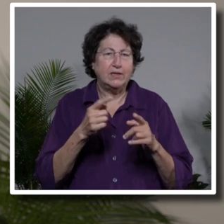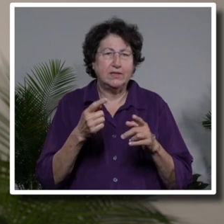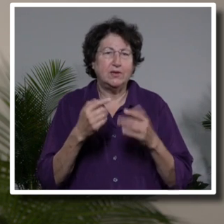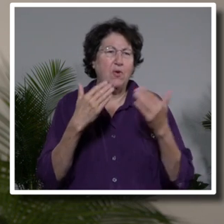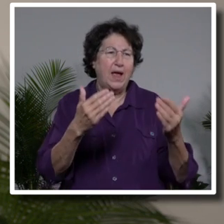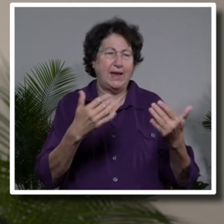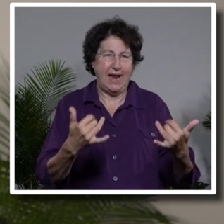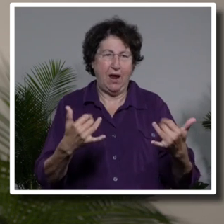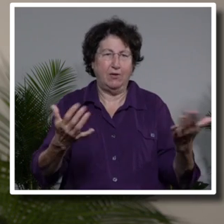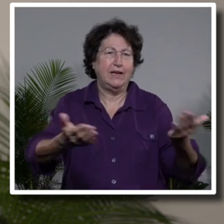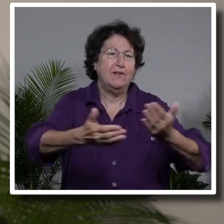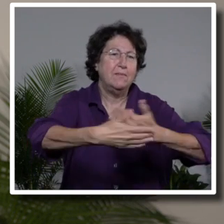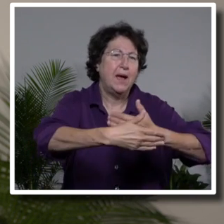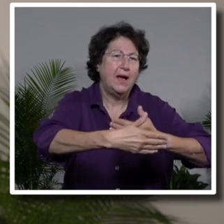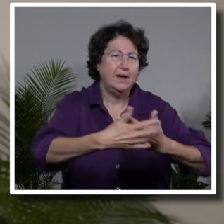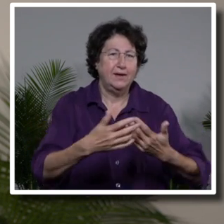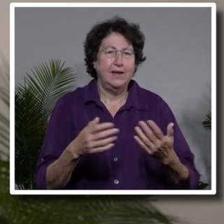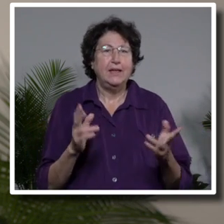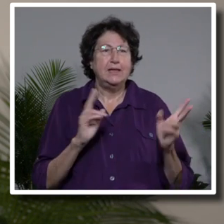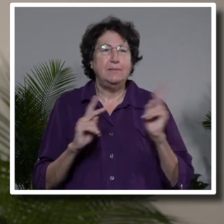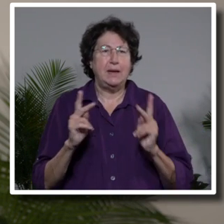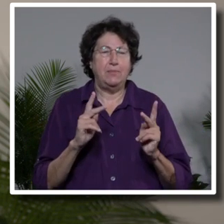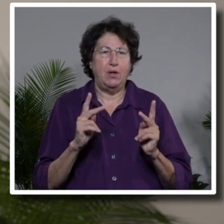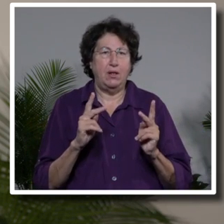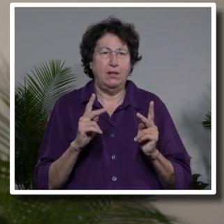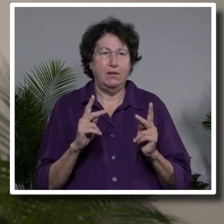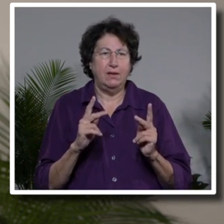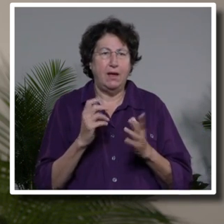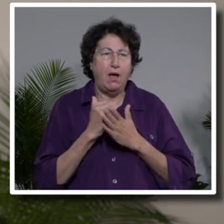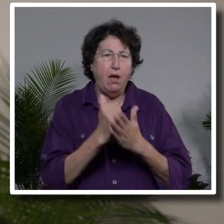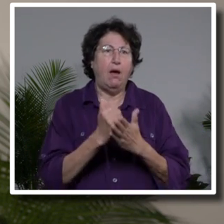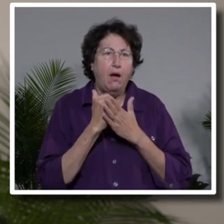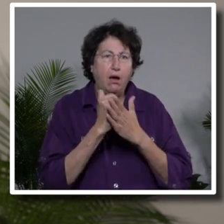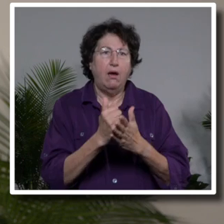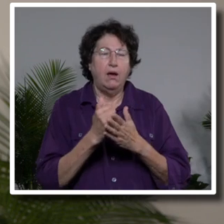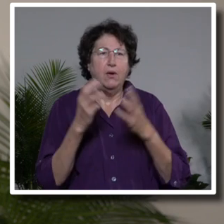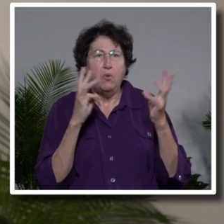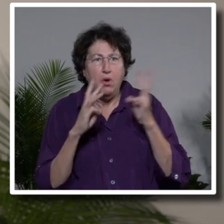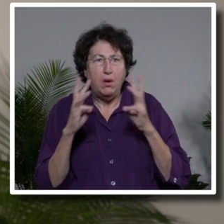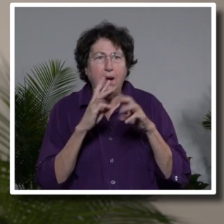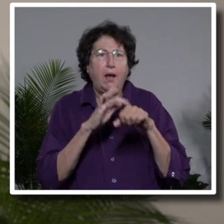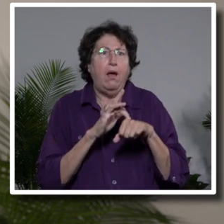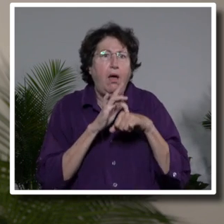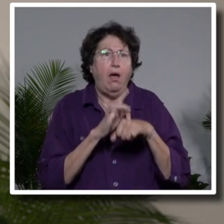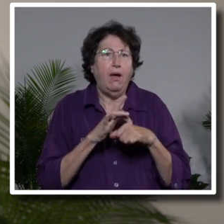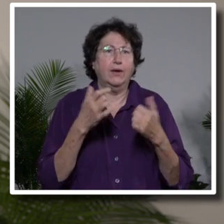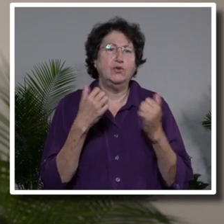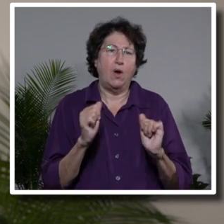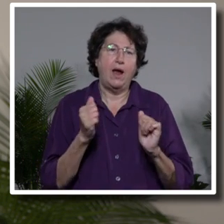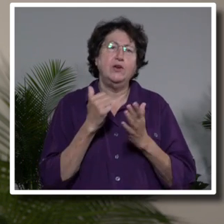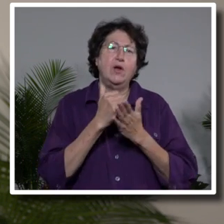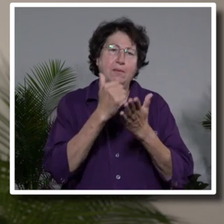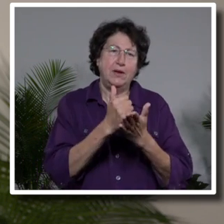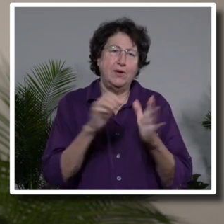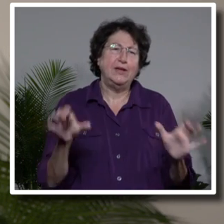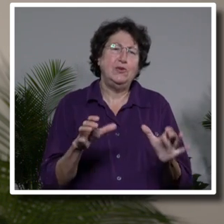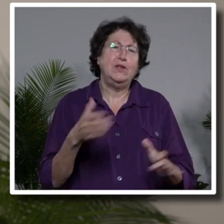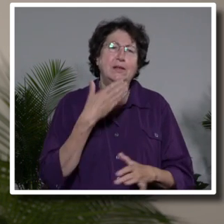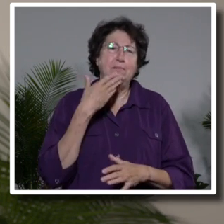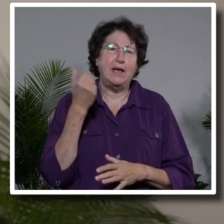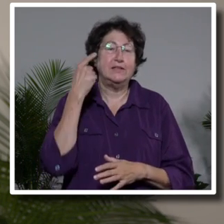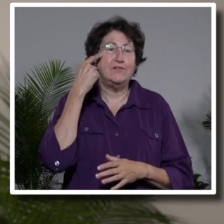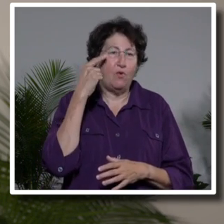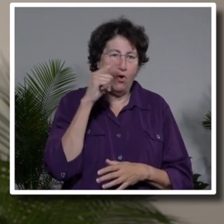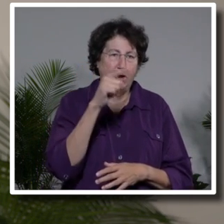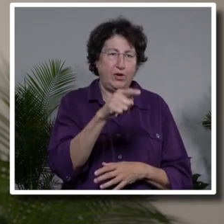and give them a hug. Those people spent countless hours worrying about you, trying to help you, and doing their best